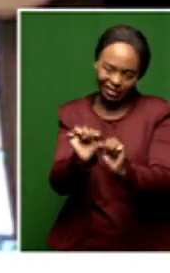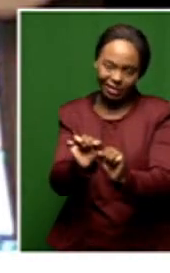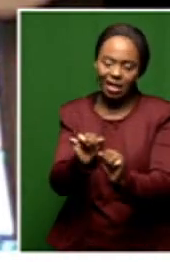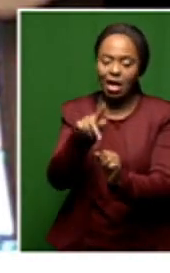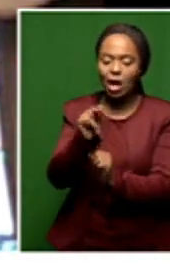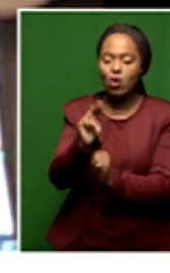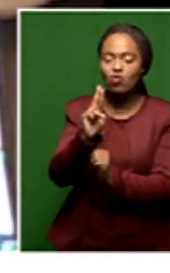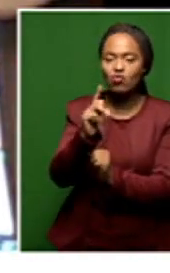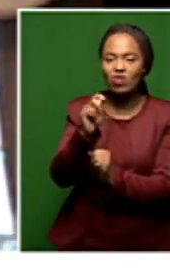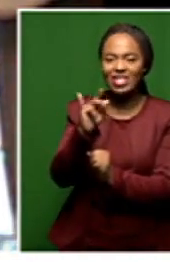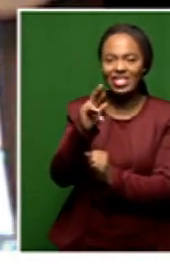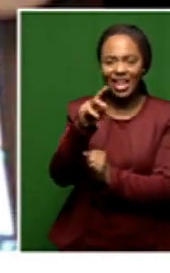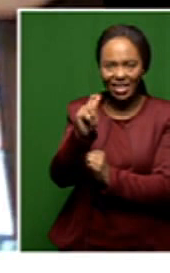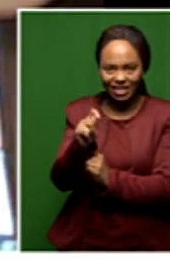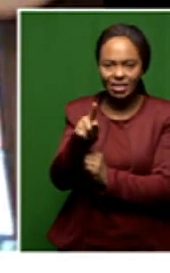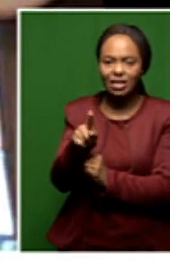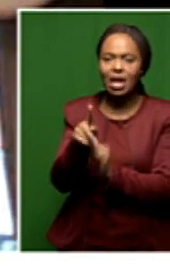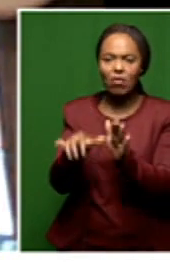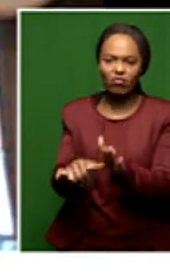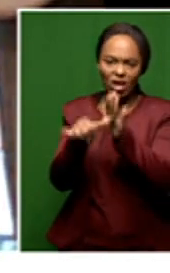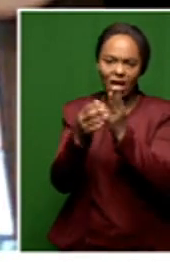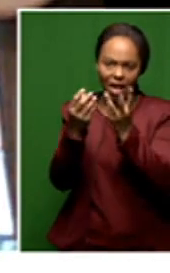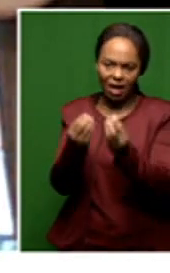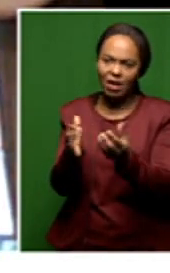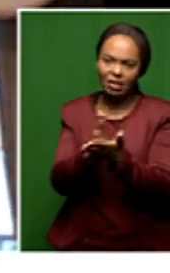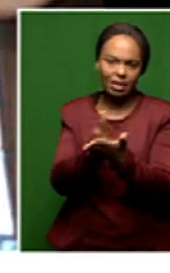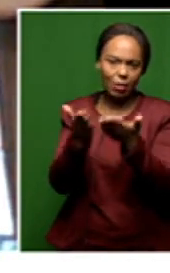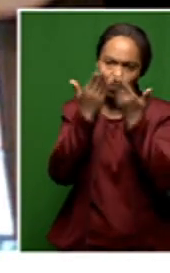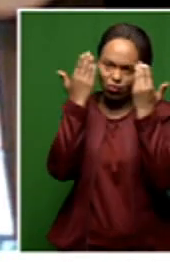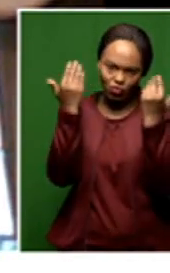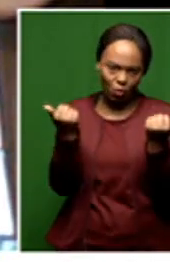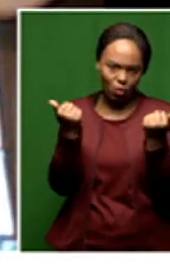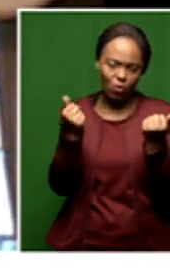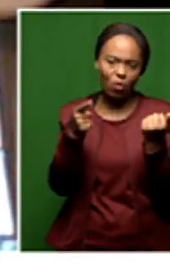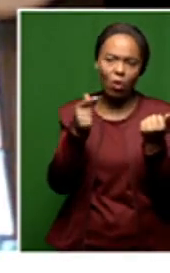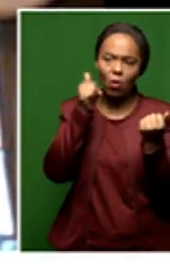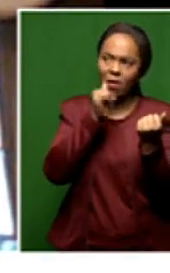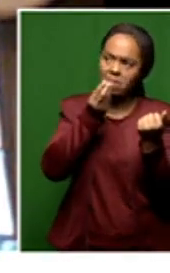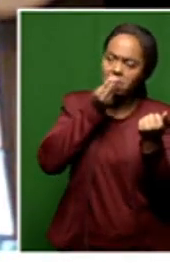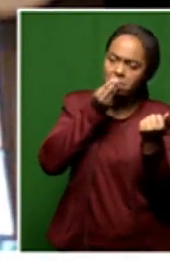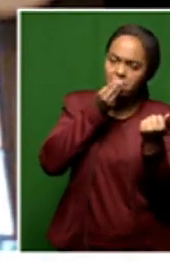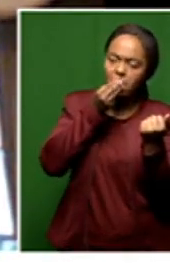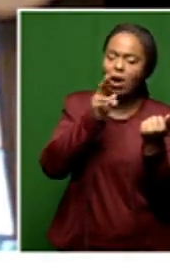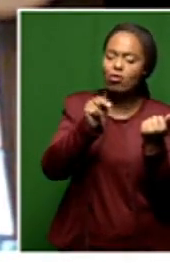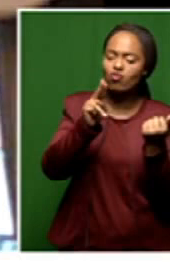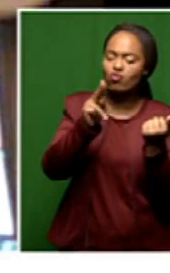have a huge beneficial effects. Some of them we don't even know. When we eat things together, they have